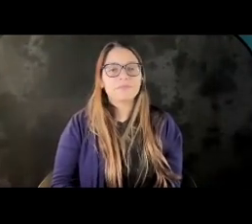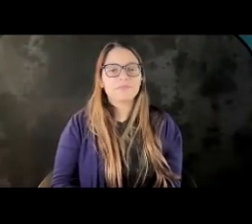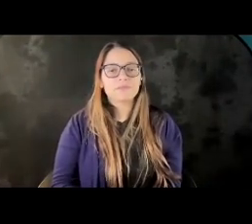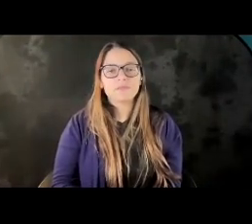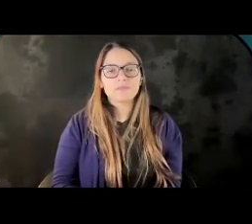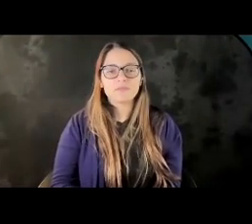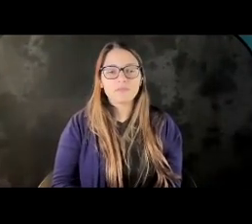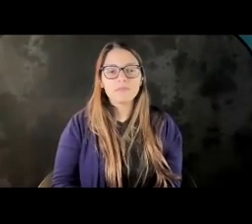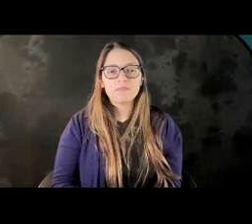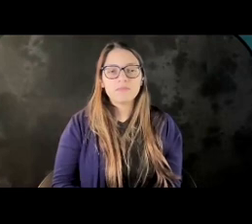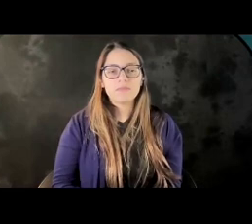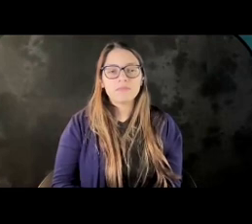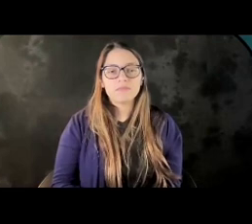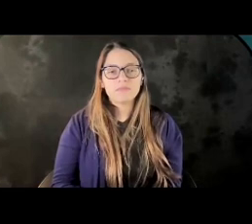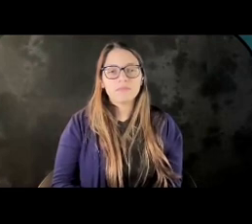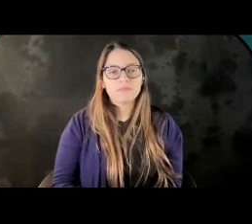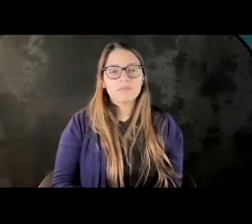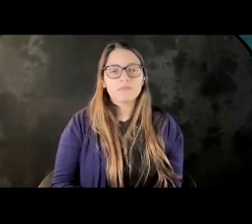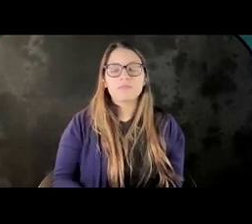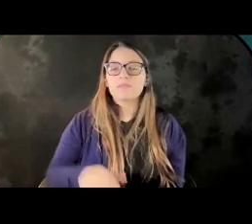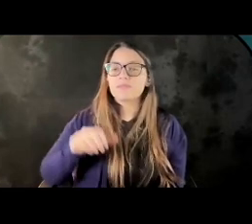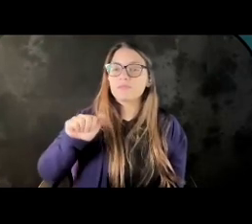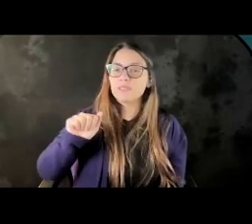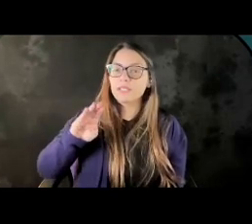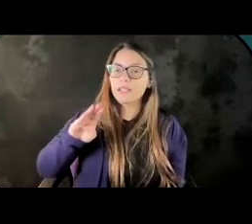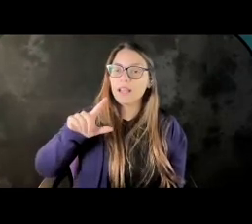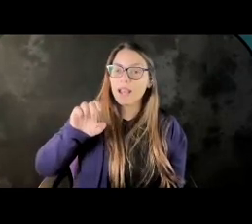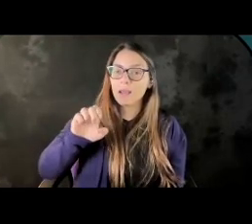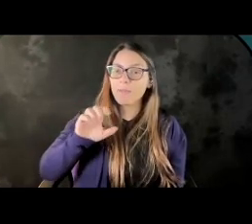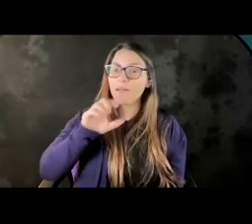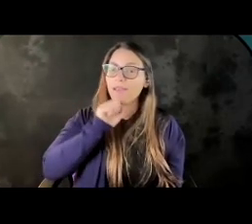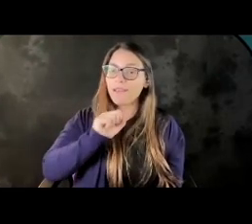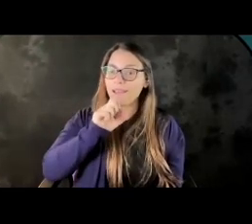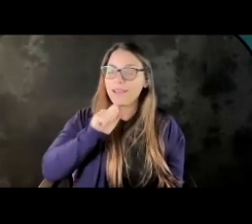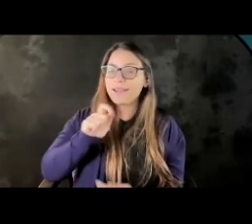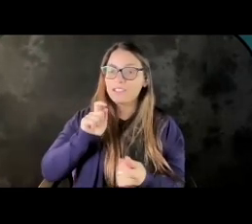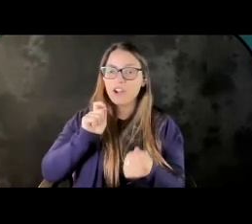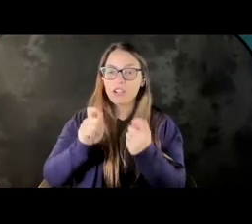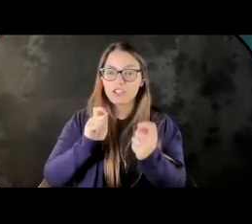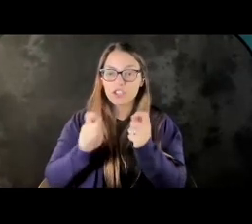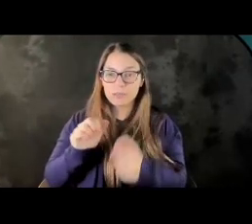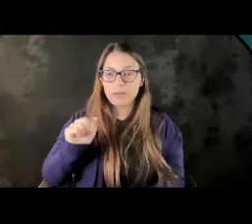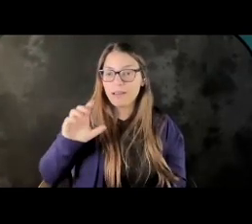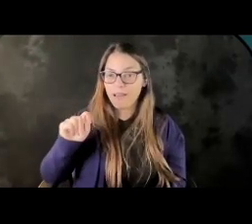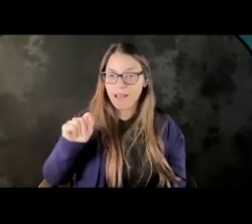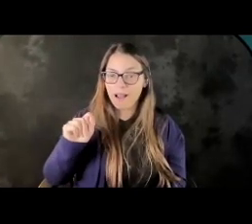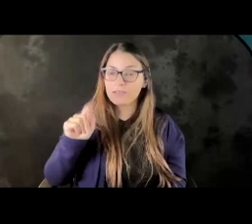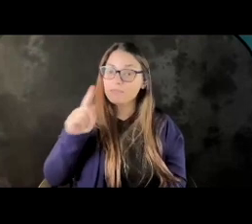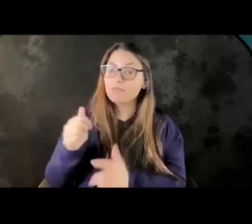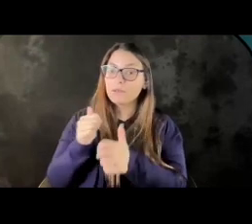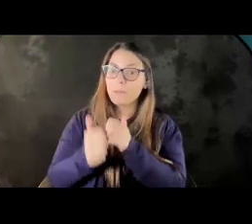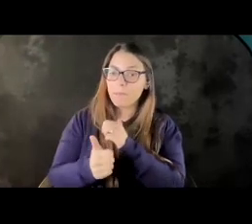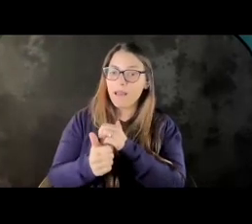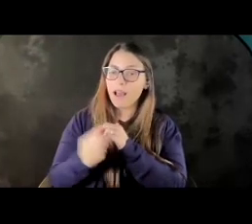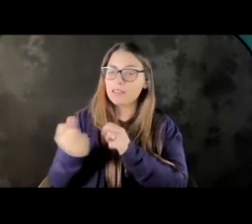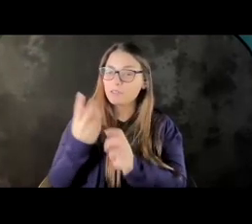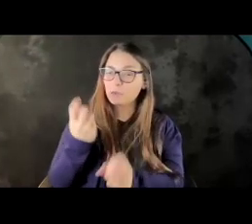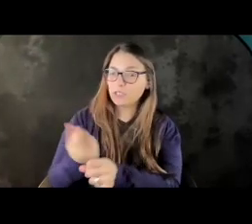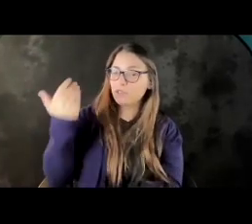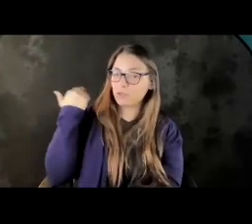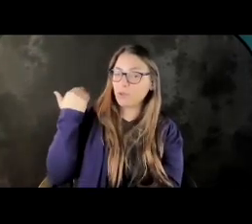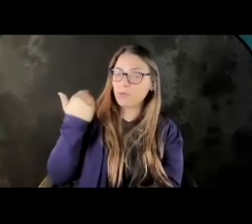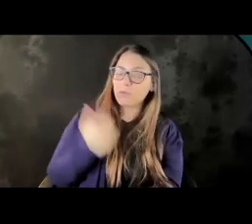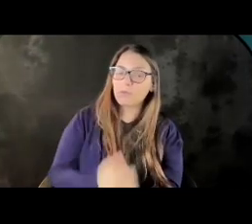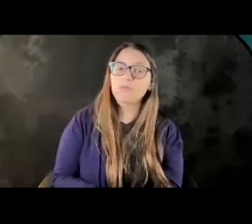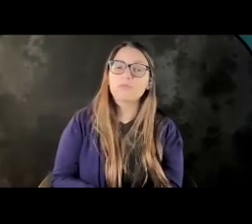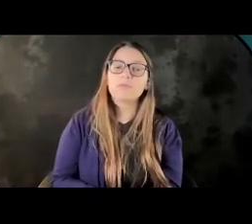So, the ABLE Age Adjustment Act was passed several years ago. And as a result,